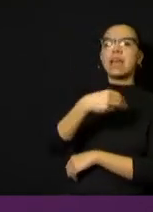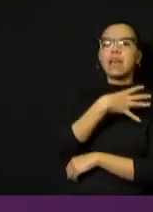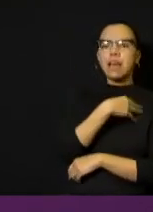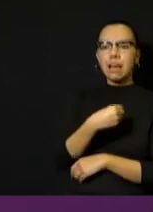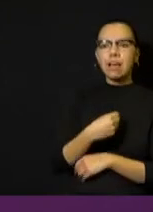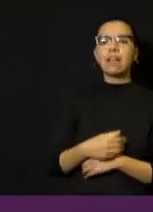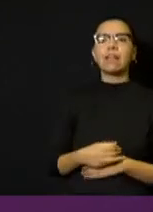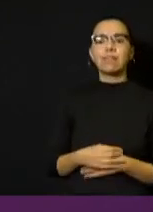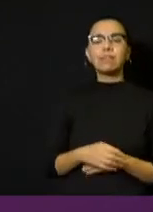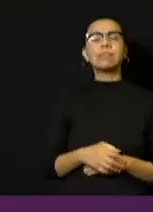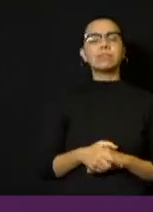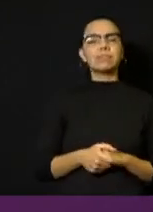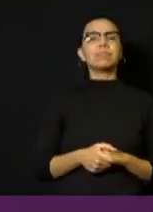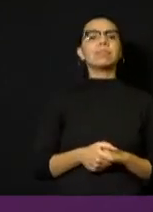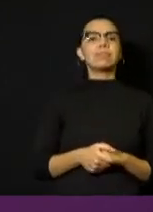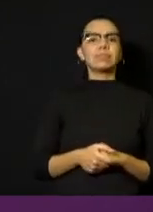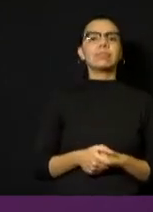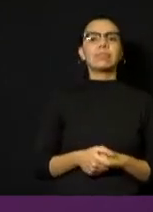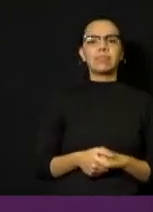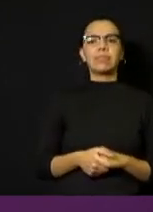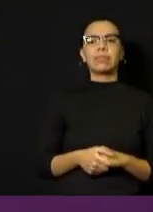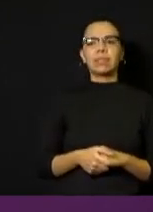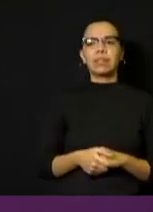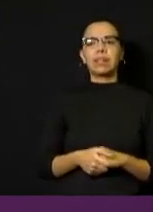And all these stories are wonderful.